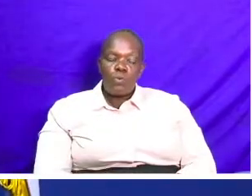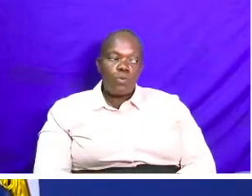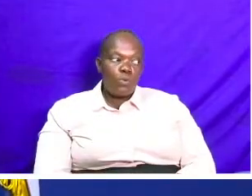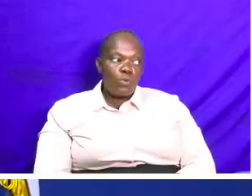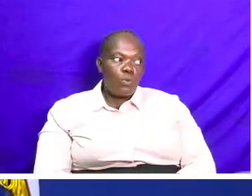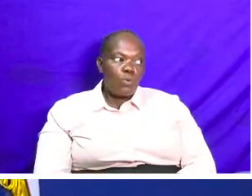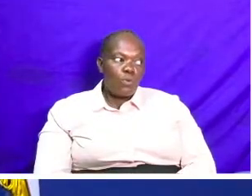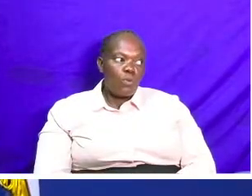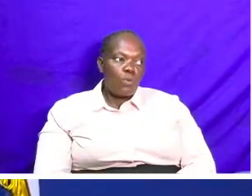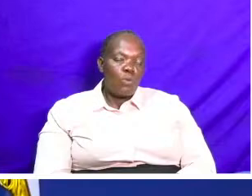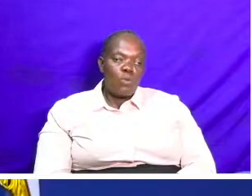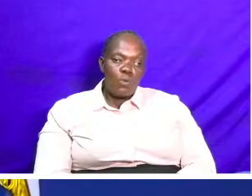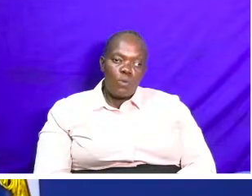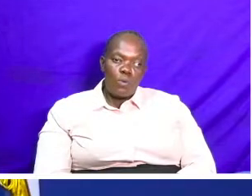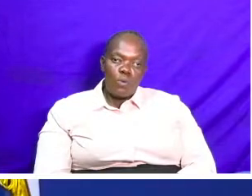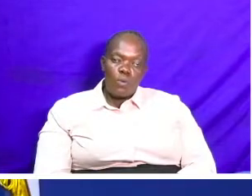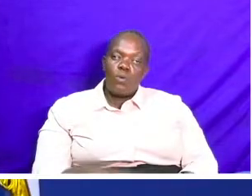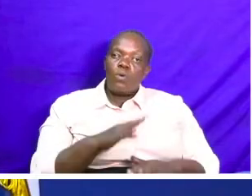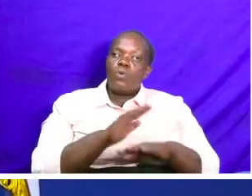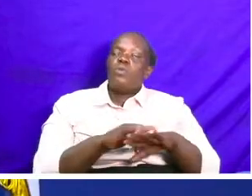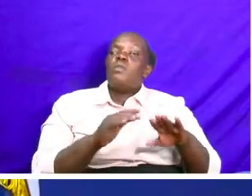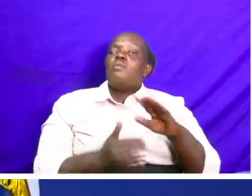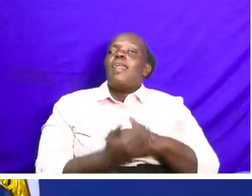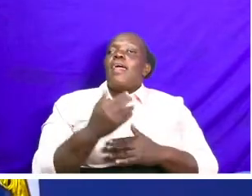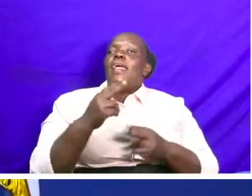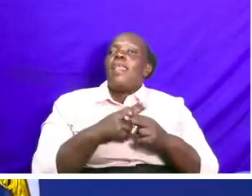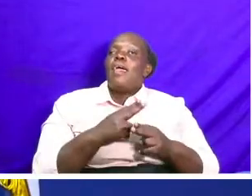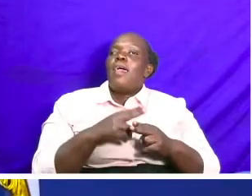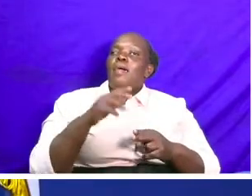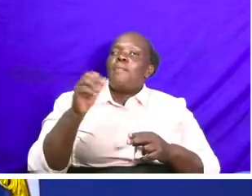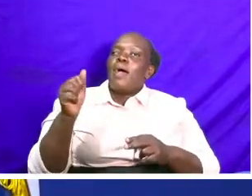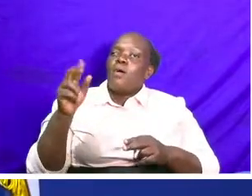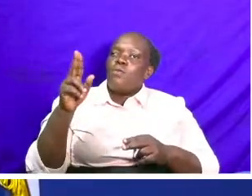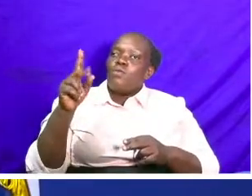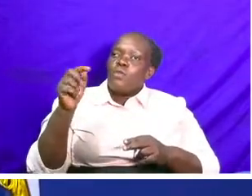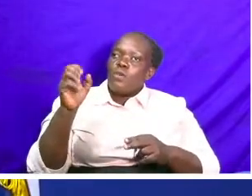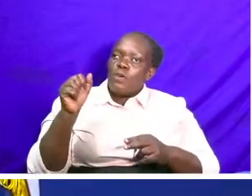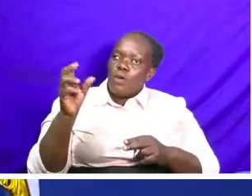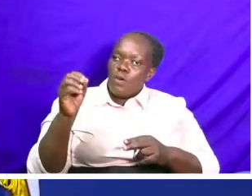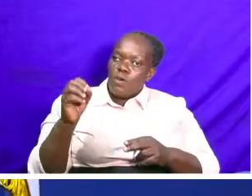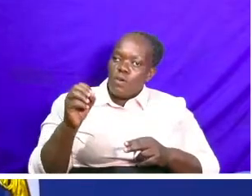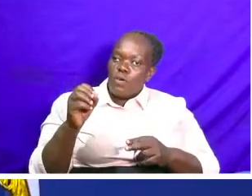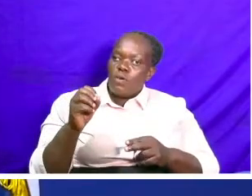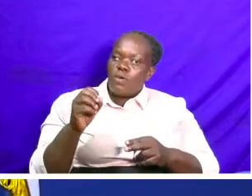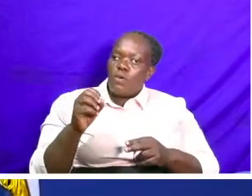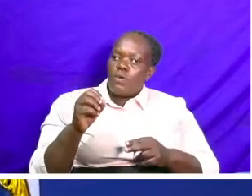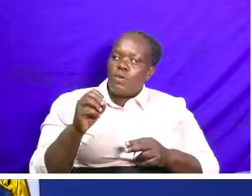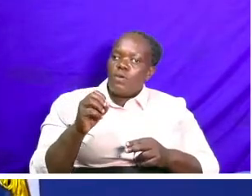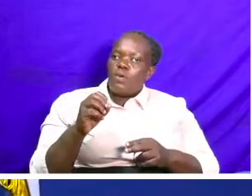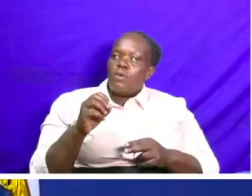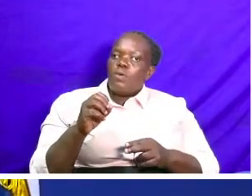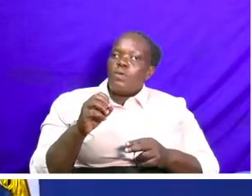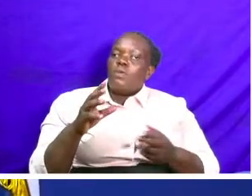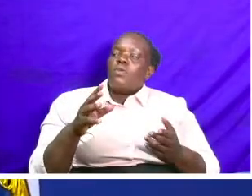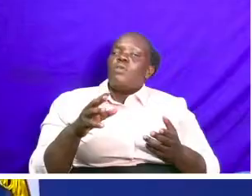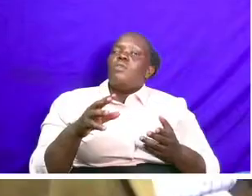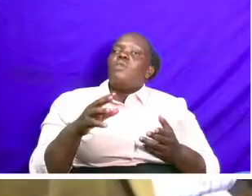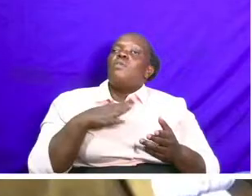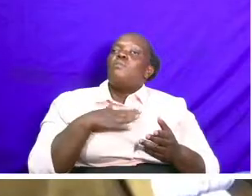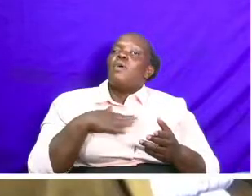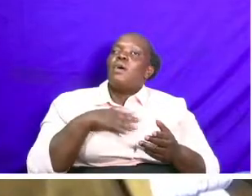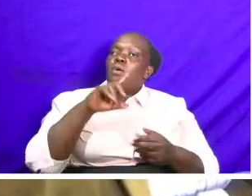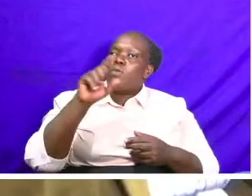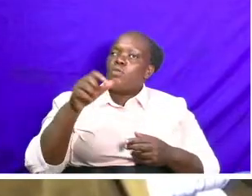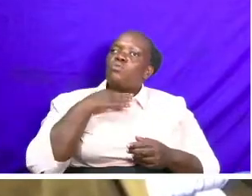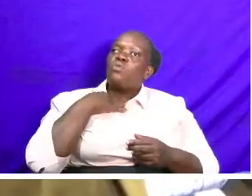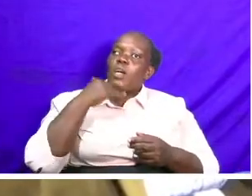Thank you. Good morning, sir. My name is Augusto Morel from the Spanish news agency EFE. And my question is, I would